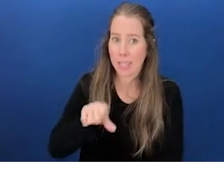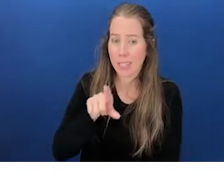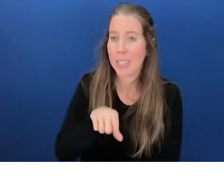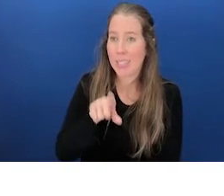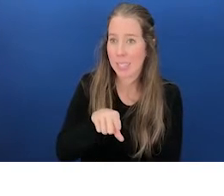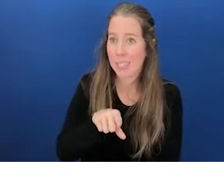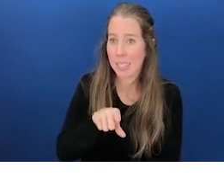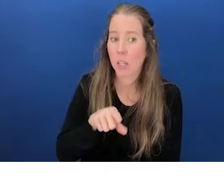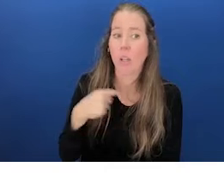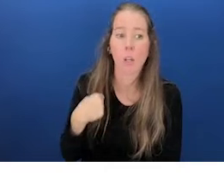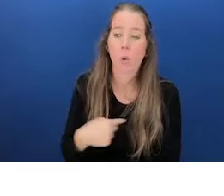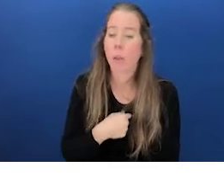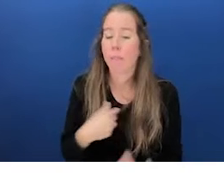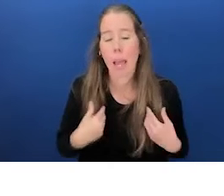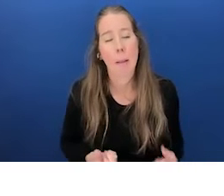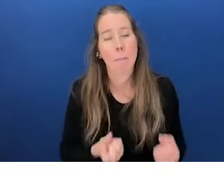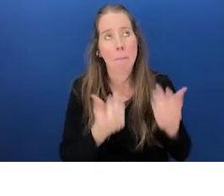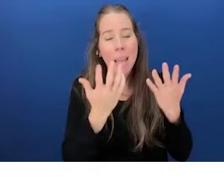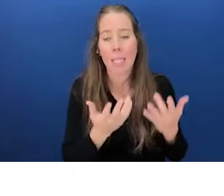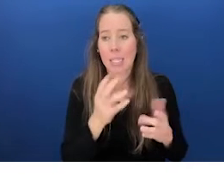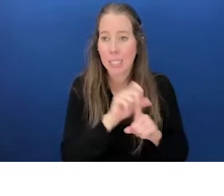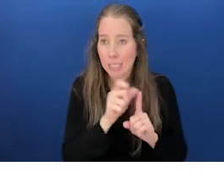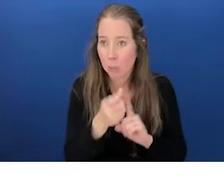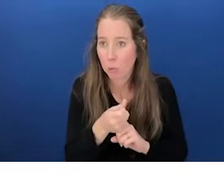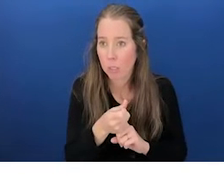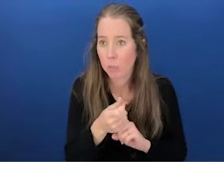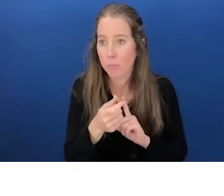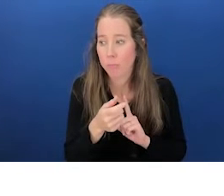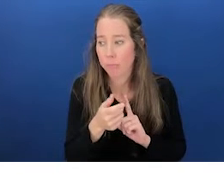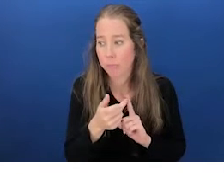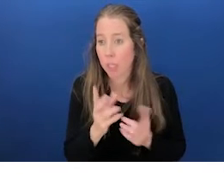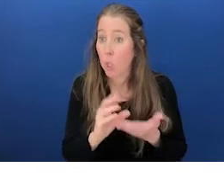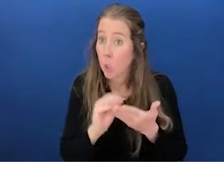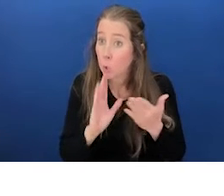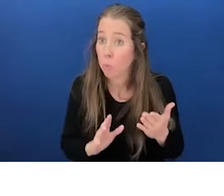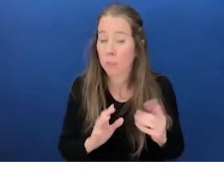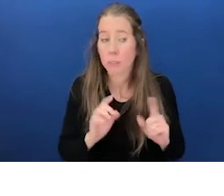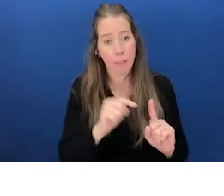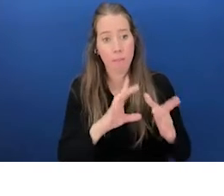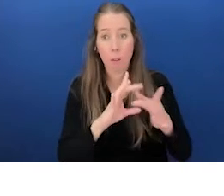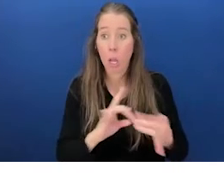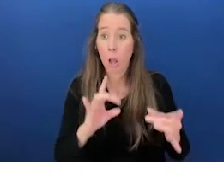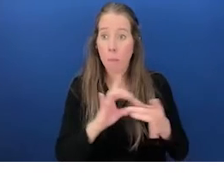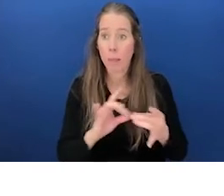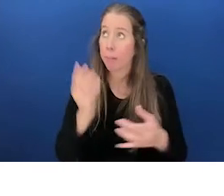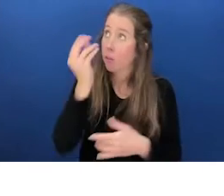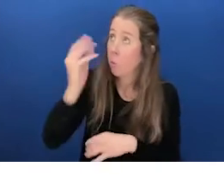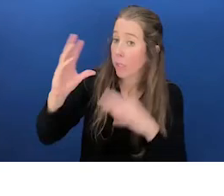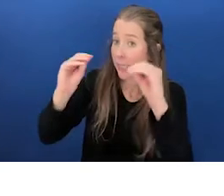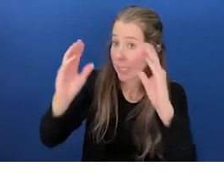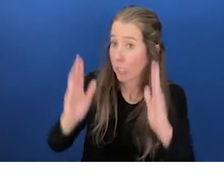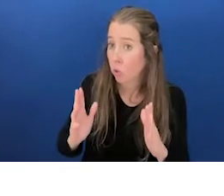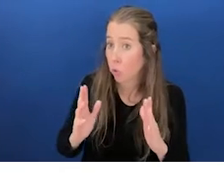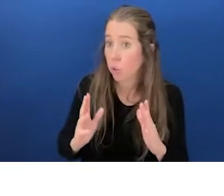have had many incidents where students have made a comment to an instructor, and the